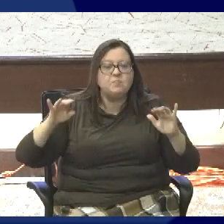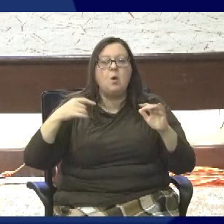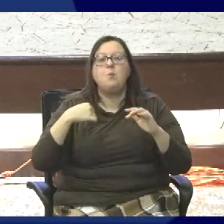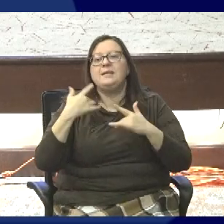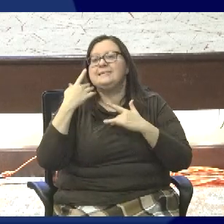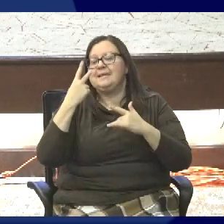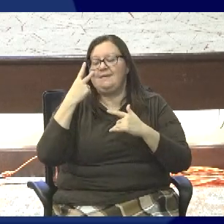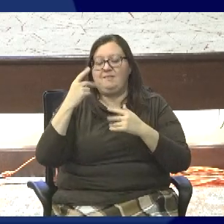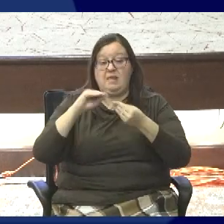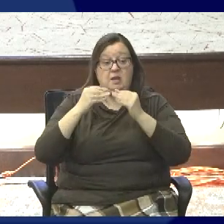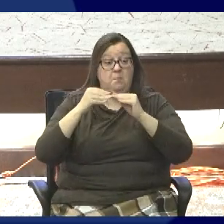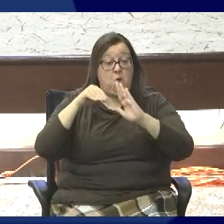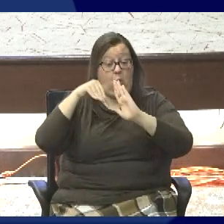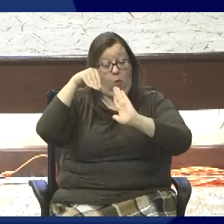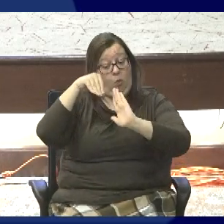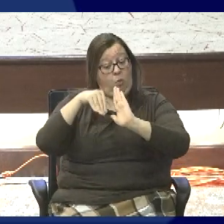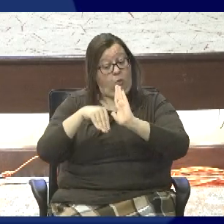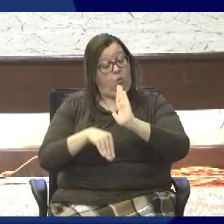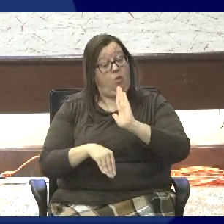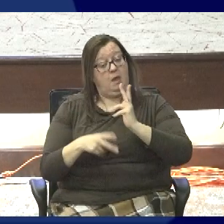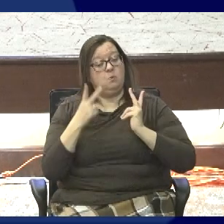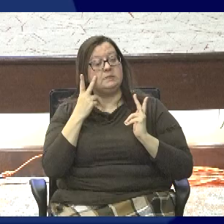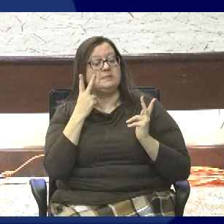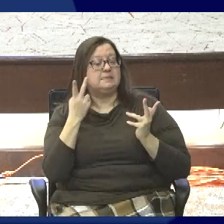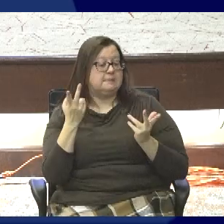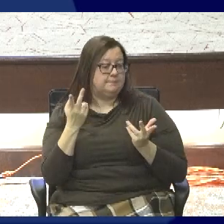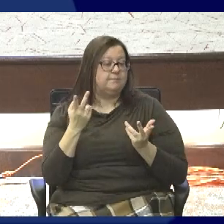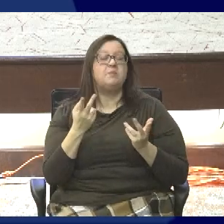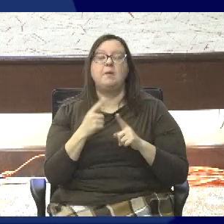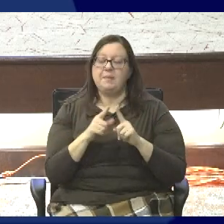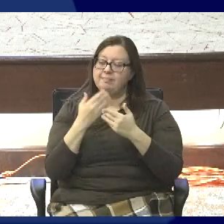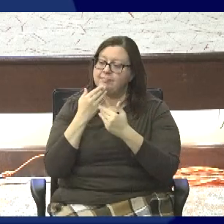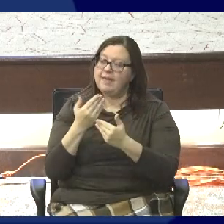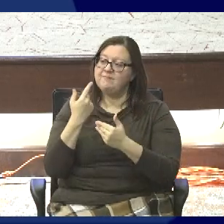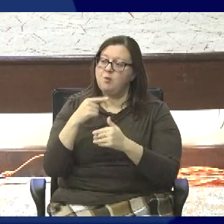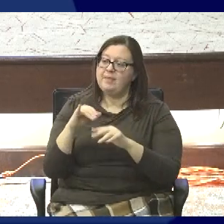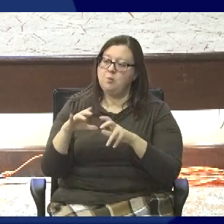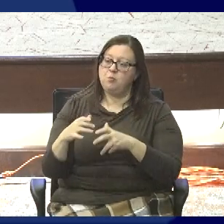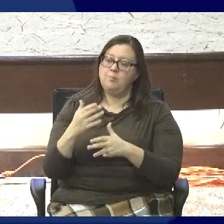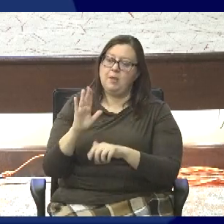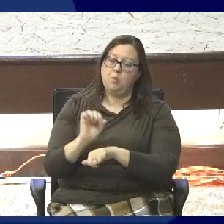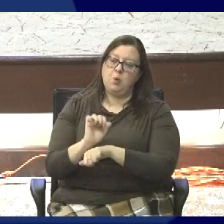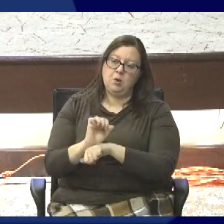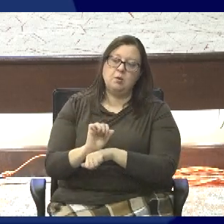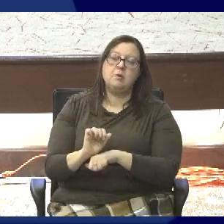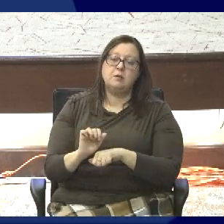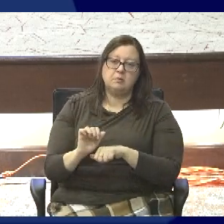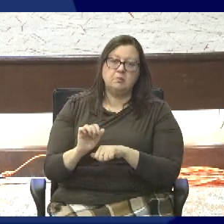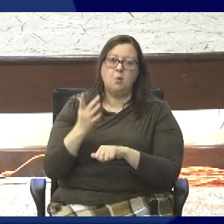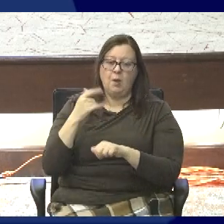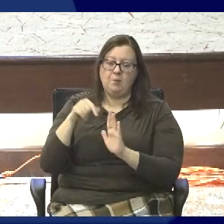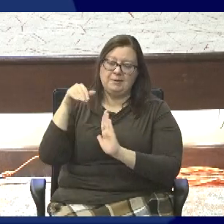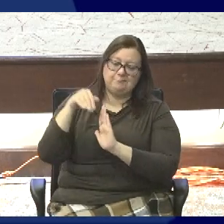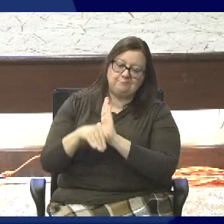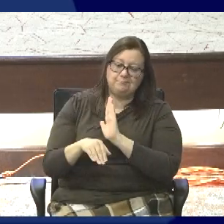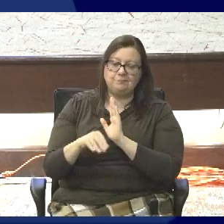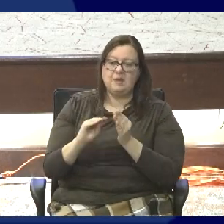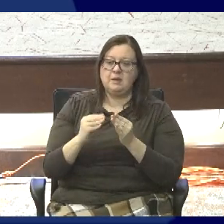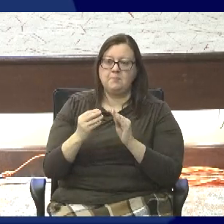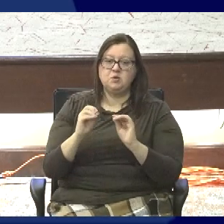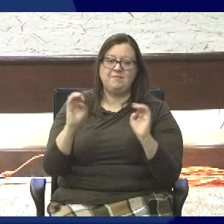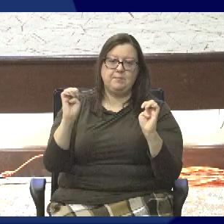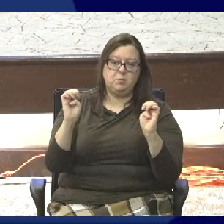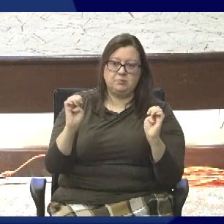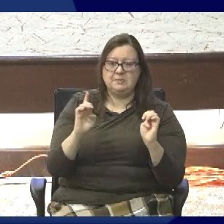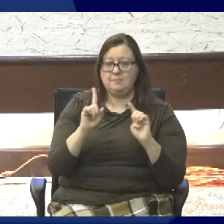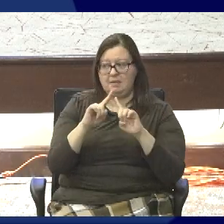want to give credit to the hard work, as you'll see in a few slides, and some of the work they've done in that group. So that is just a big picture of what our activity levels look